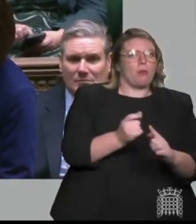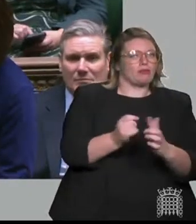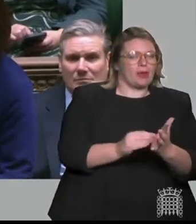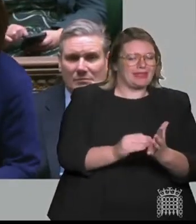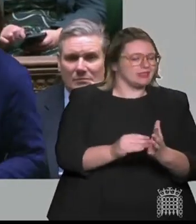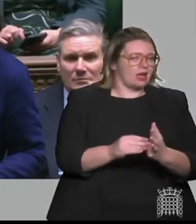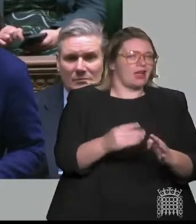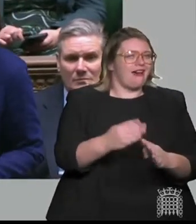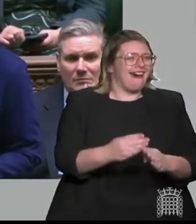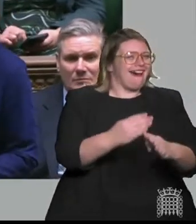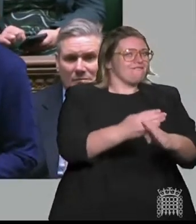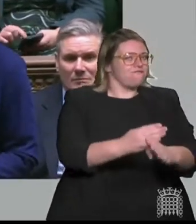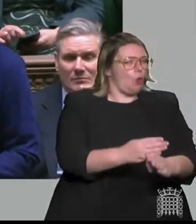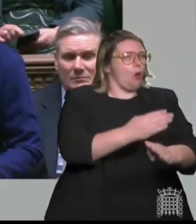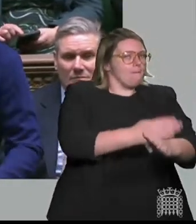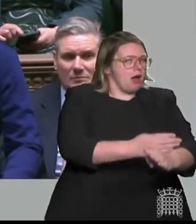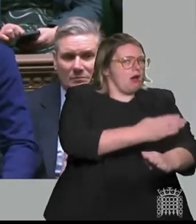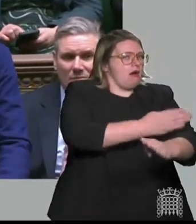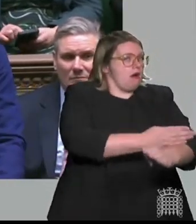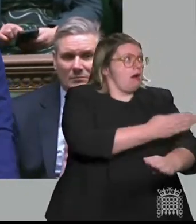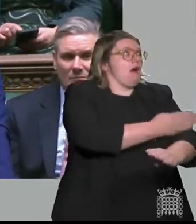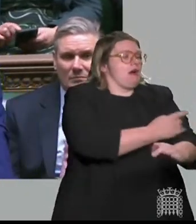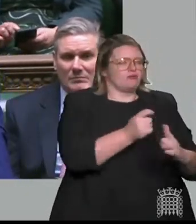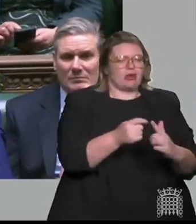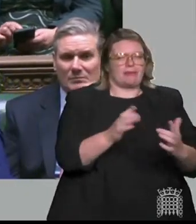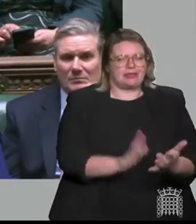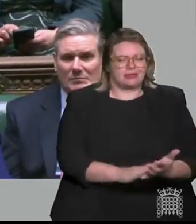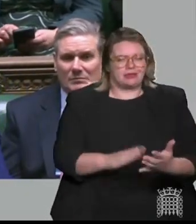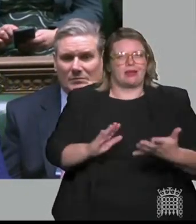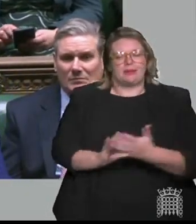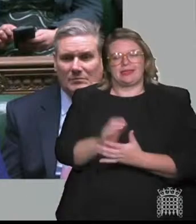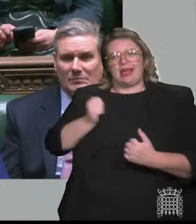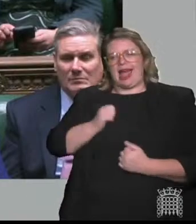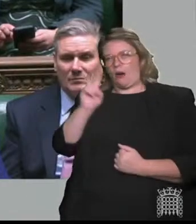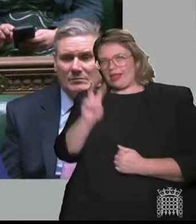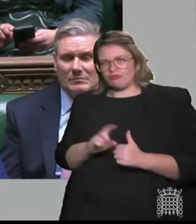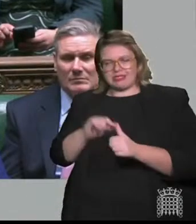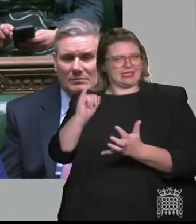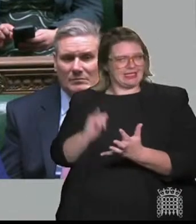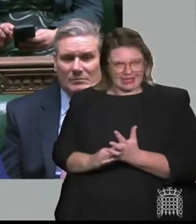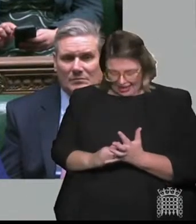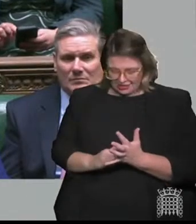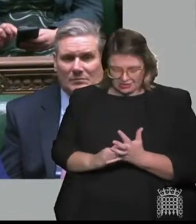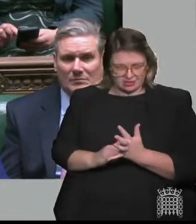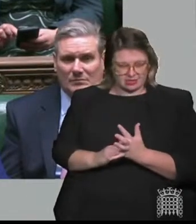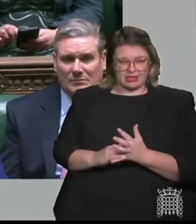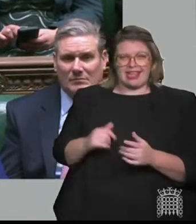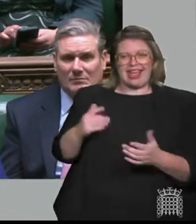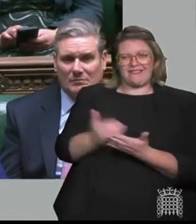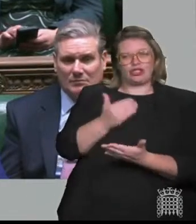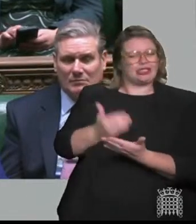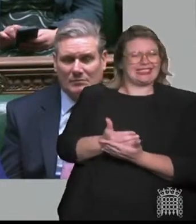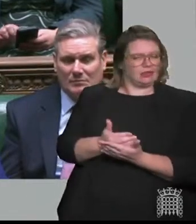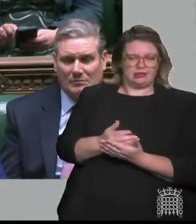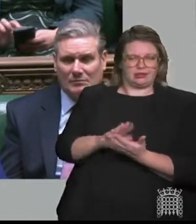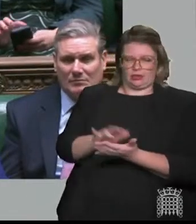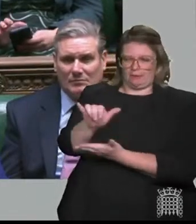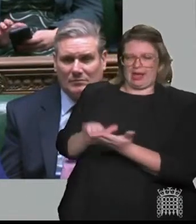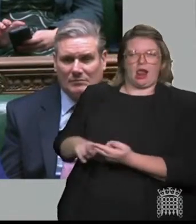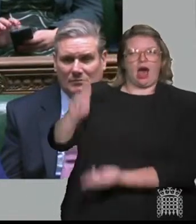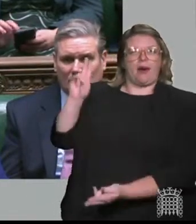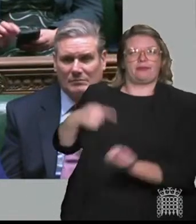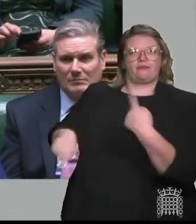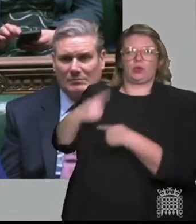ago, cut energy efficiency programmes leading to higher bills for homeowners. And just last